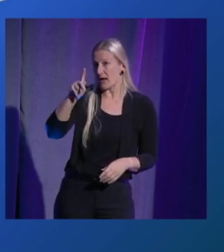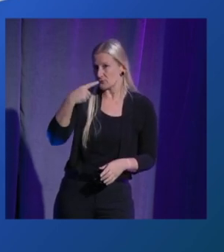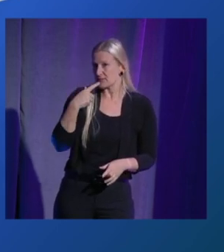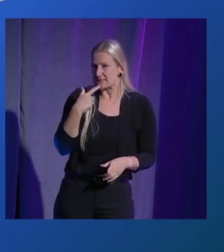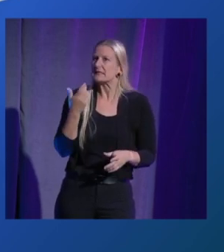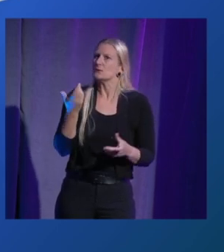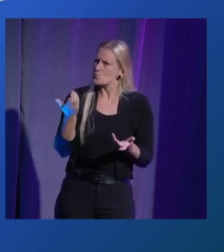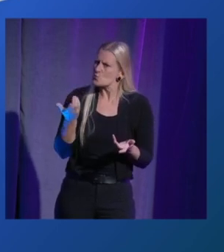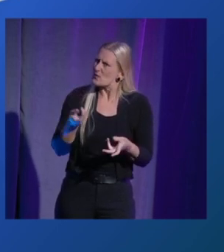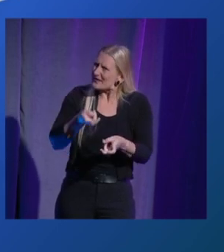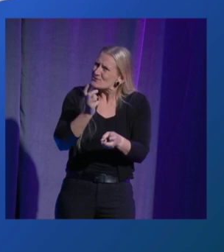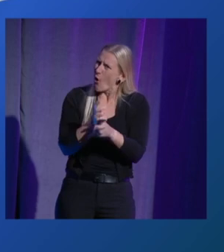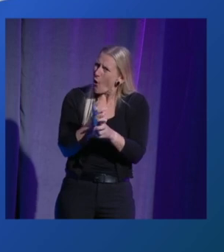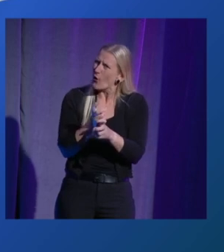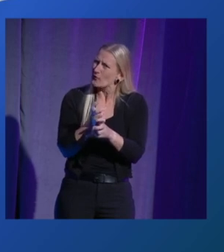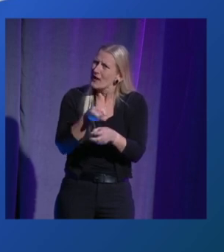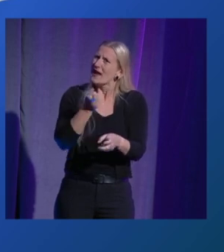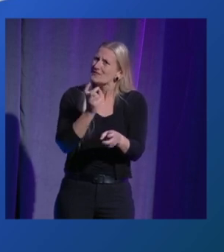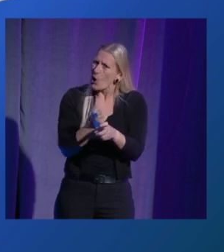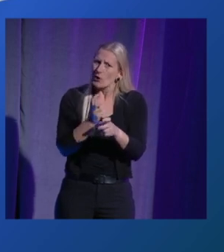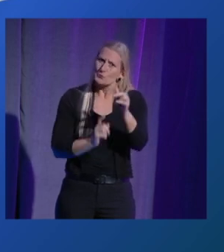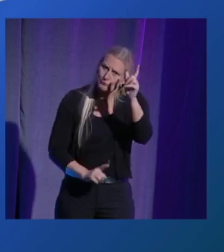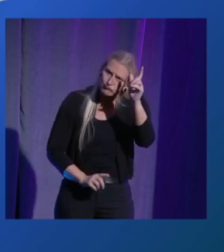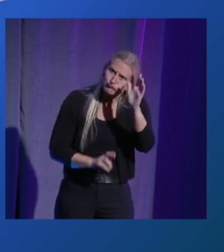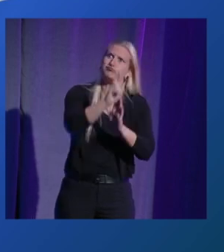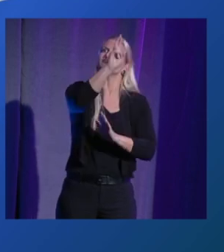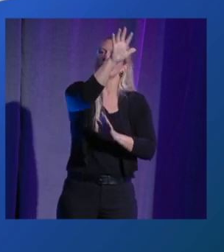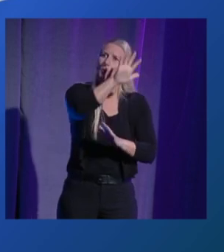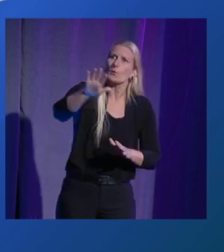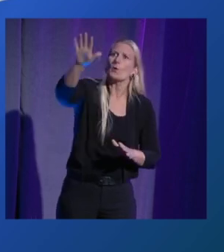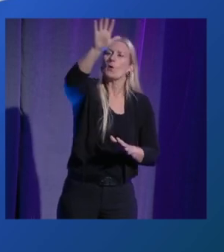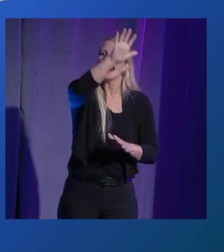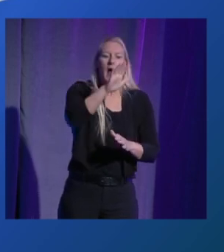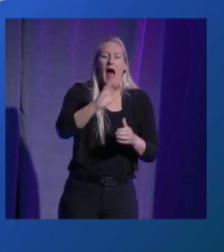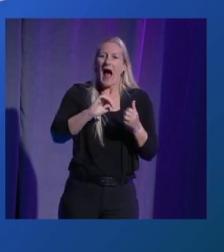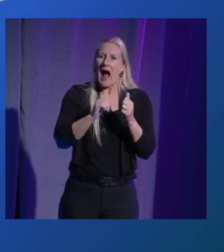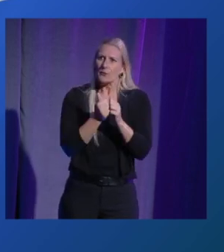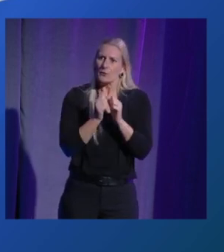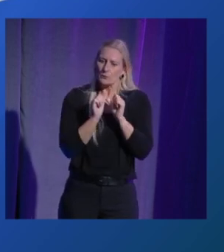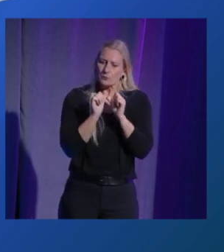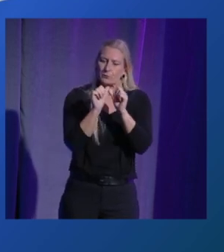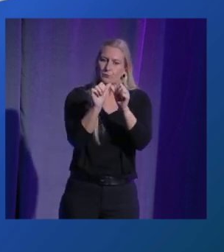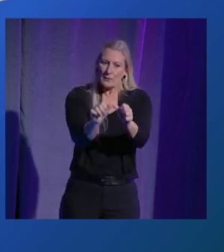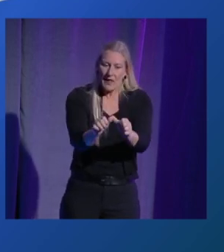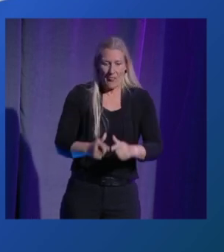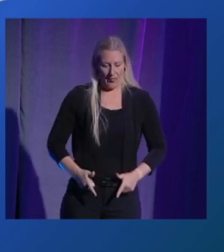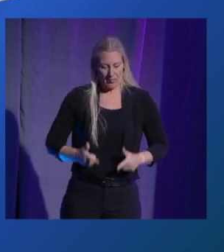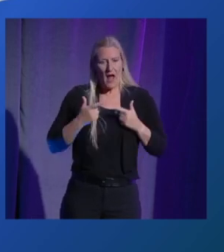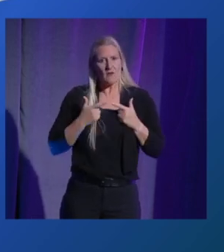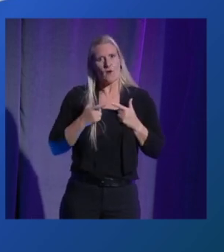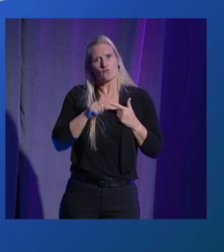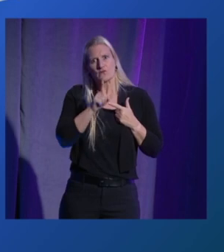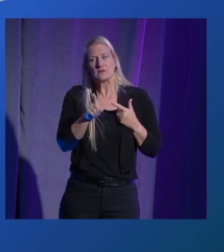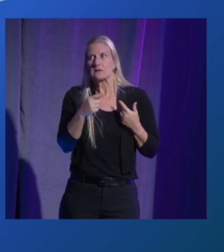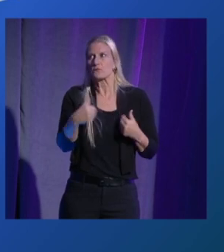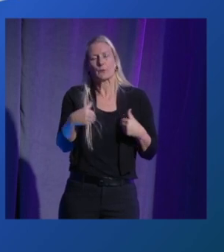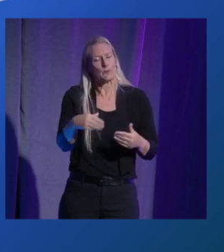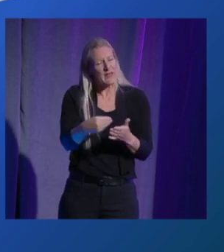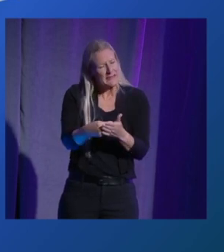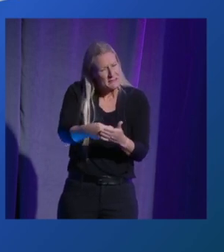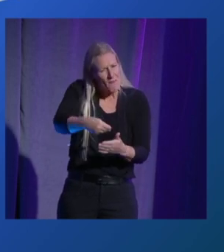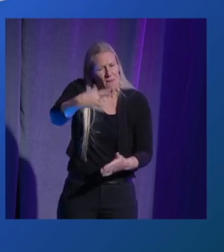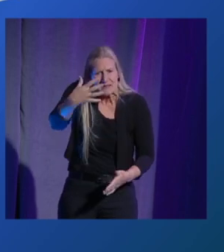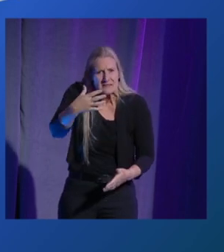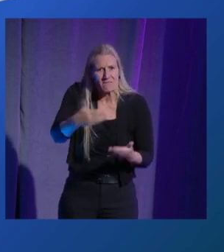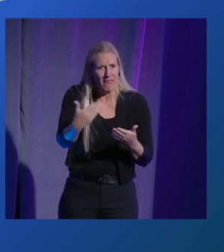Space it's hard to do a launch how do you extend the life and the practicality of really expensive assets Like Satellites you need